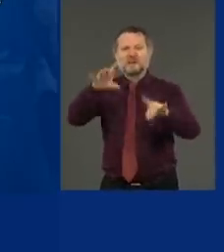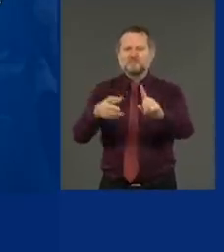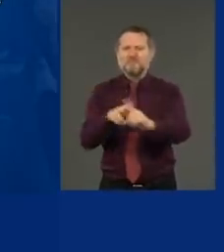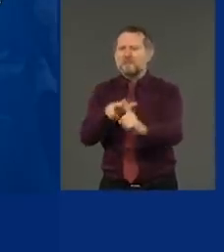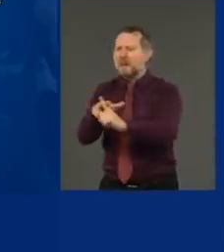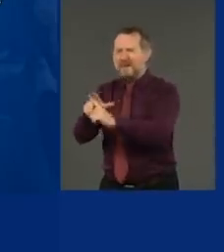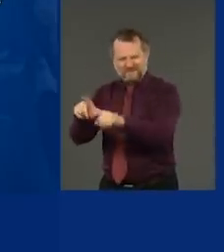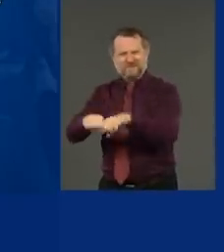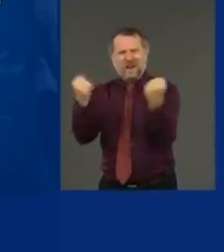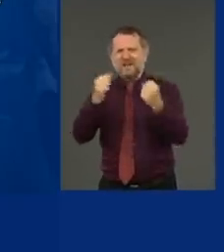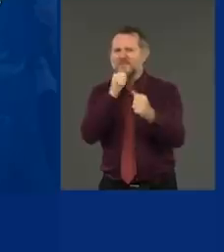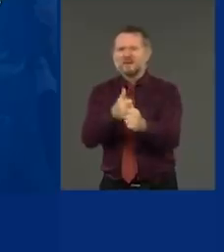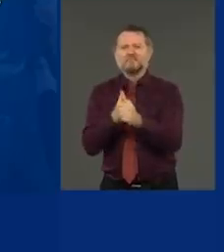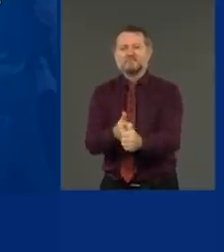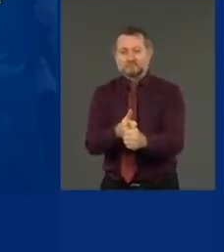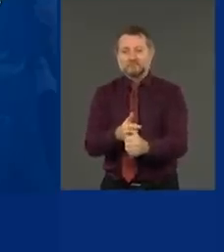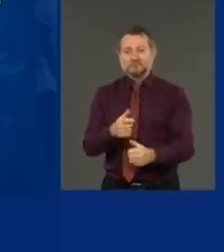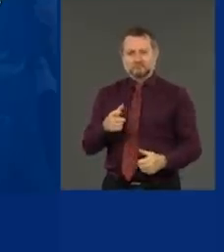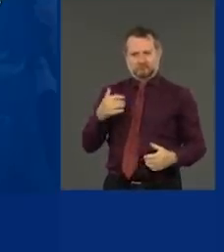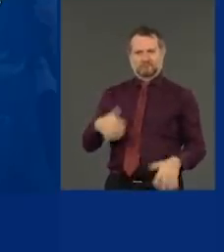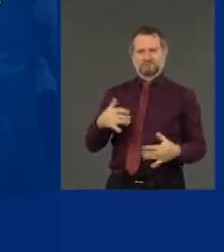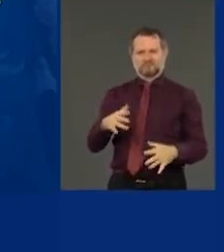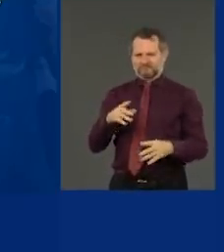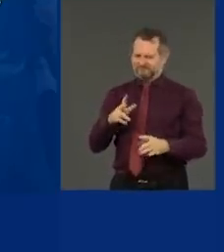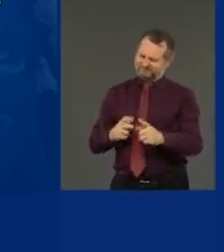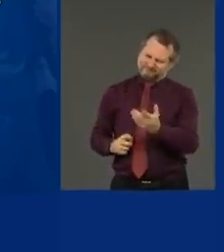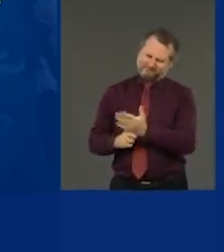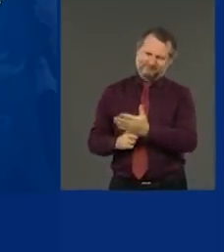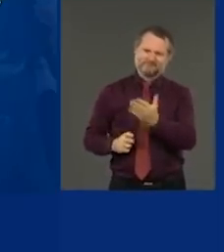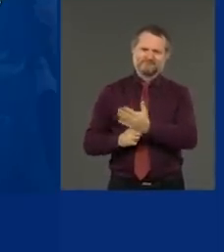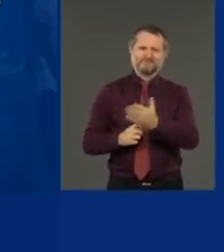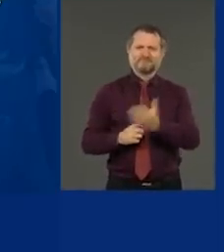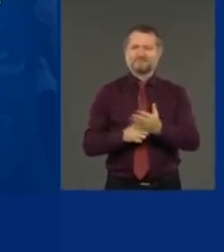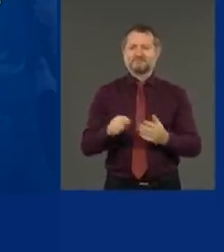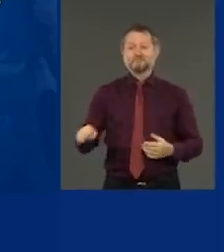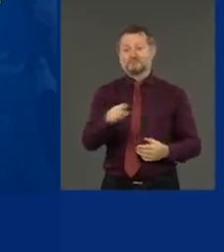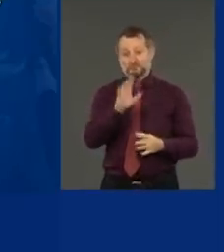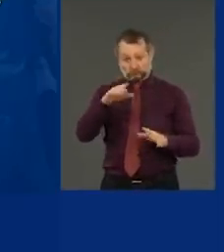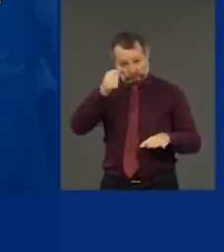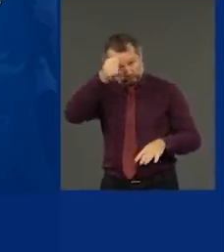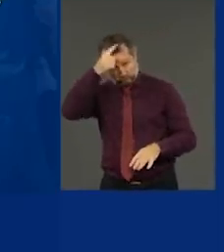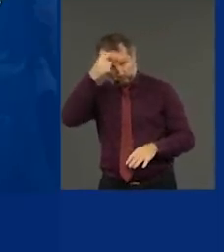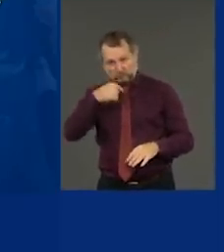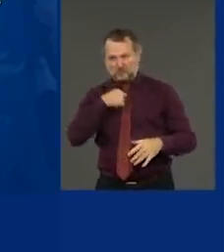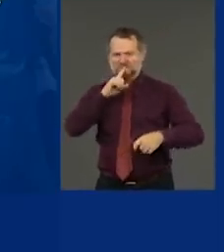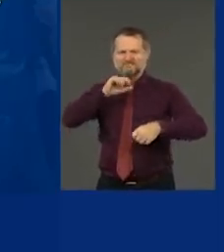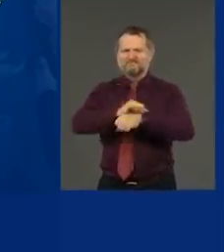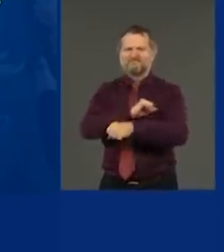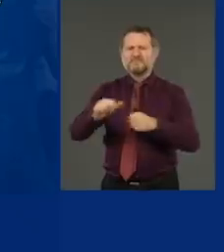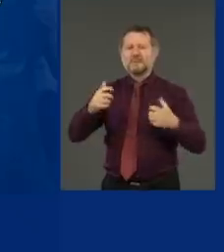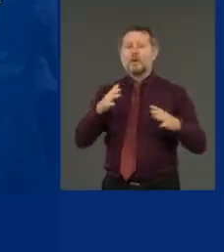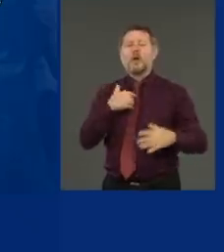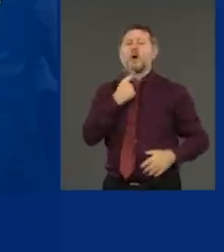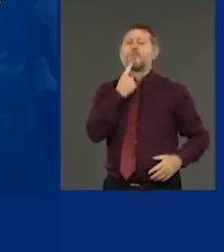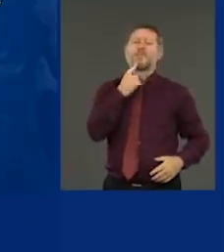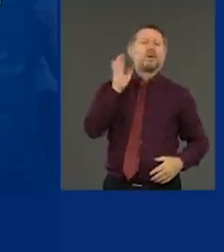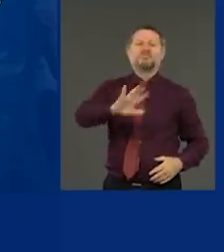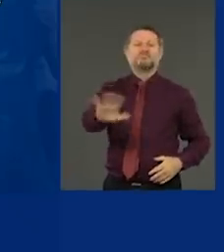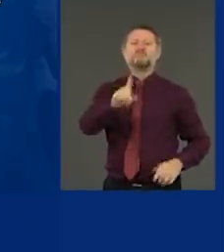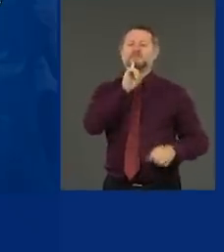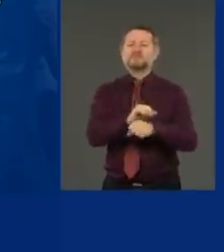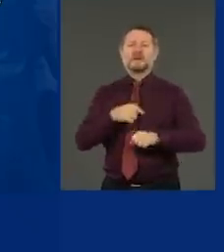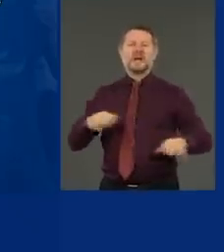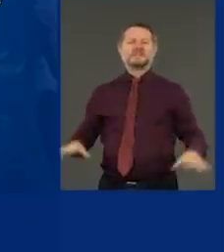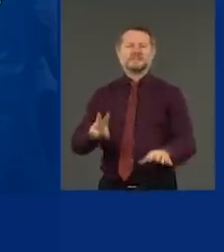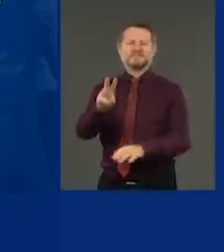message, because I said that we were serious about it. I said we were going to take enforcement actions, and that's exactly